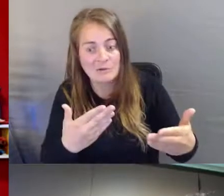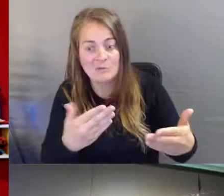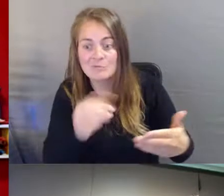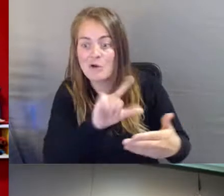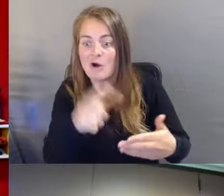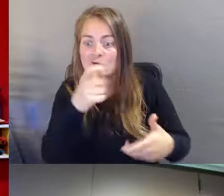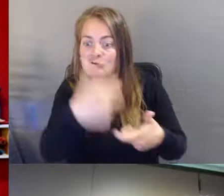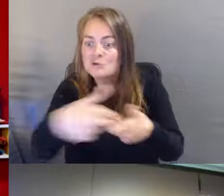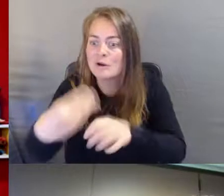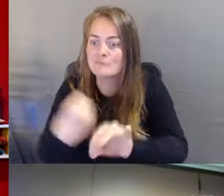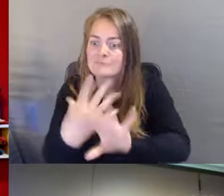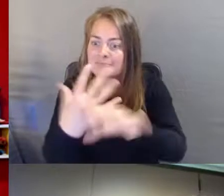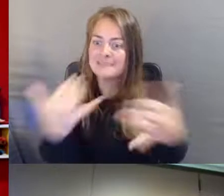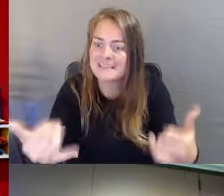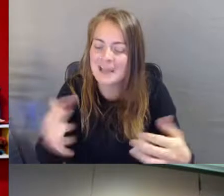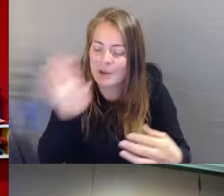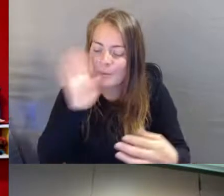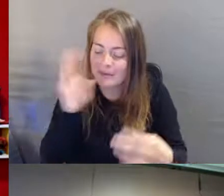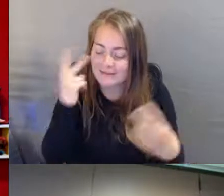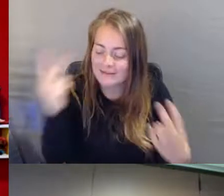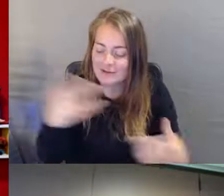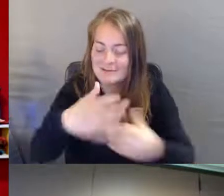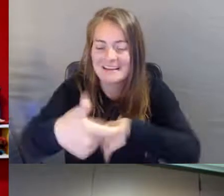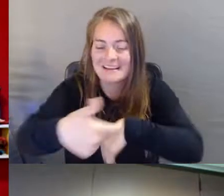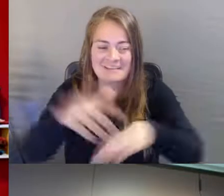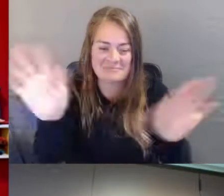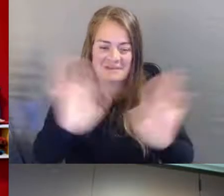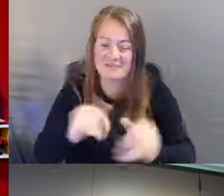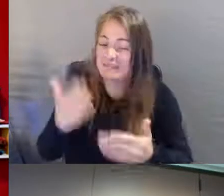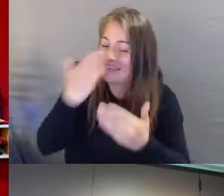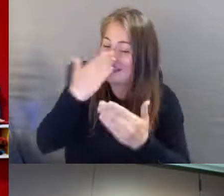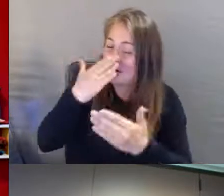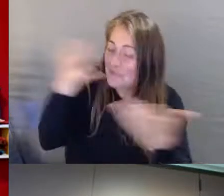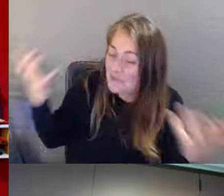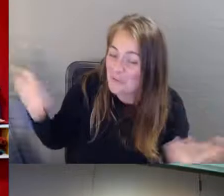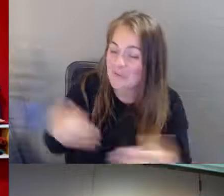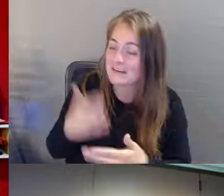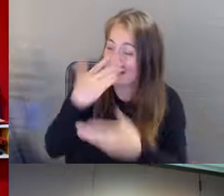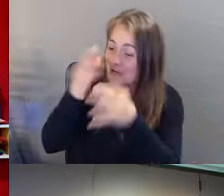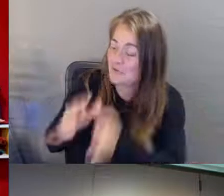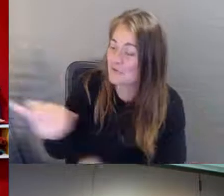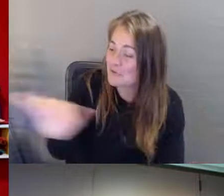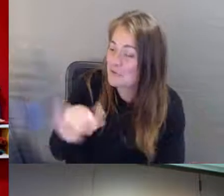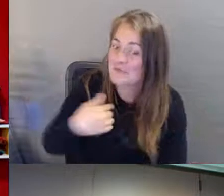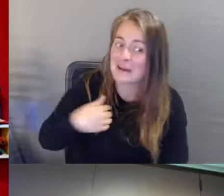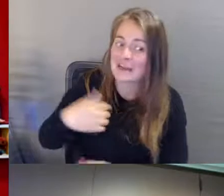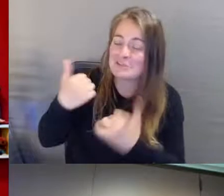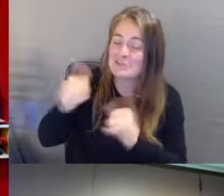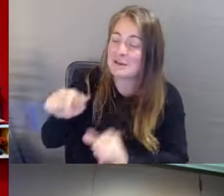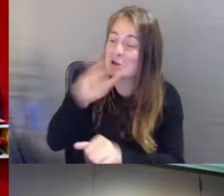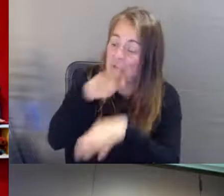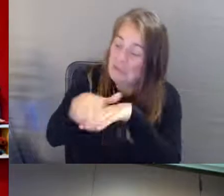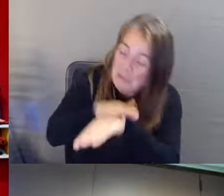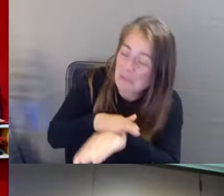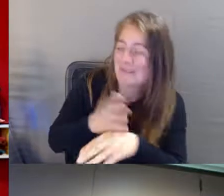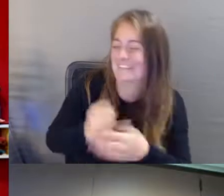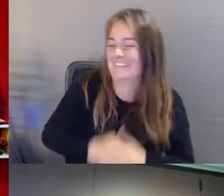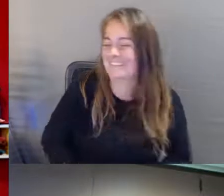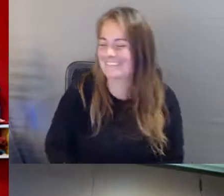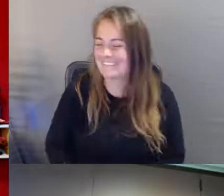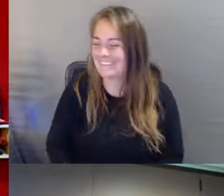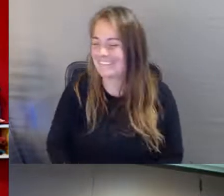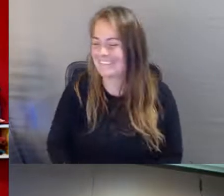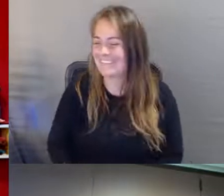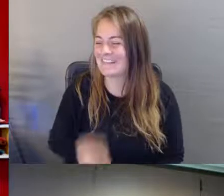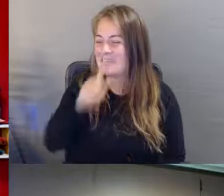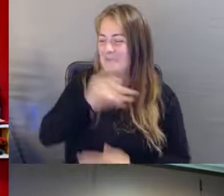joining us today. And we'll see you next time. Yes, thank you so much, and thank you to the interpreter. I tried to talk as slowly as I could, so I